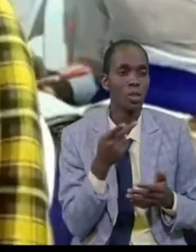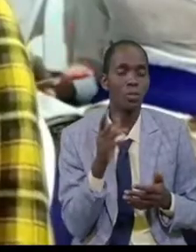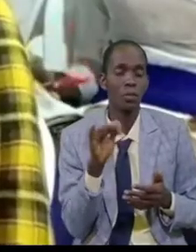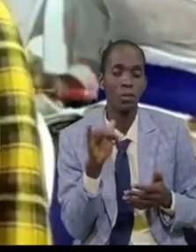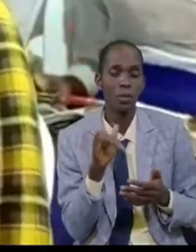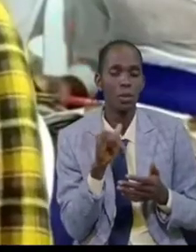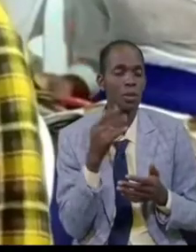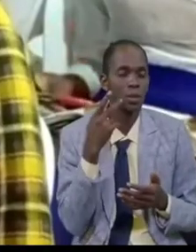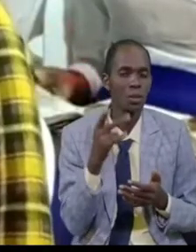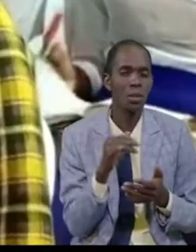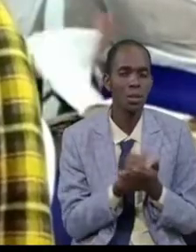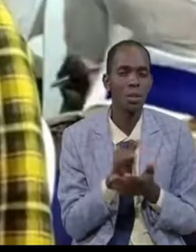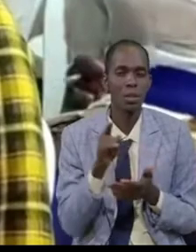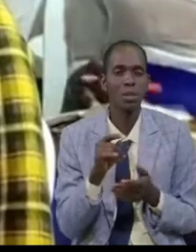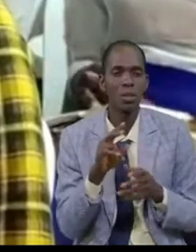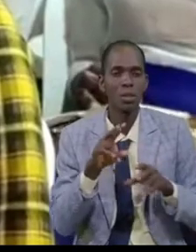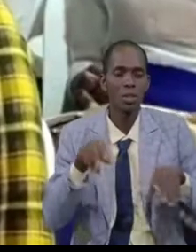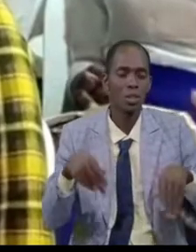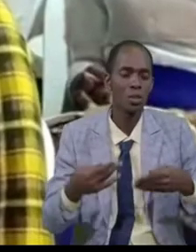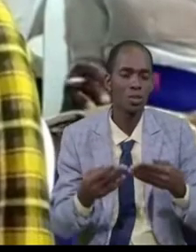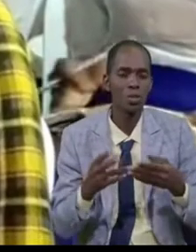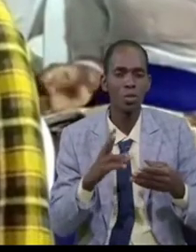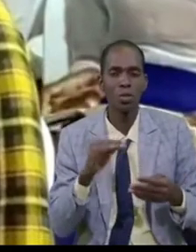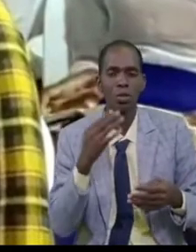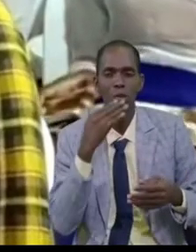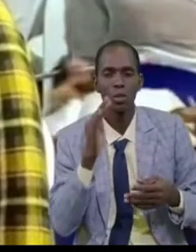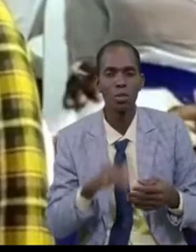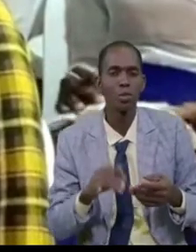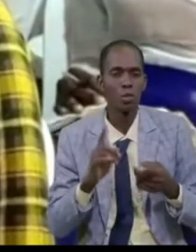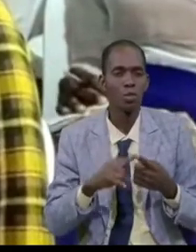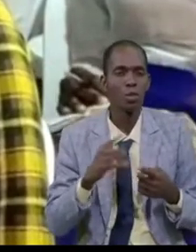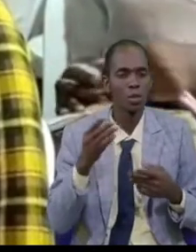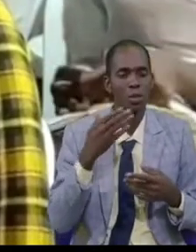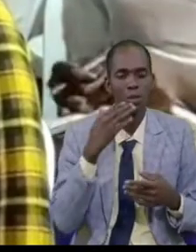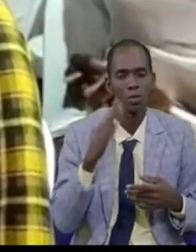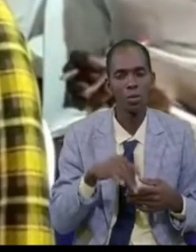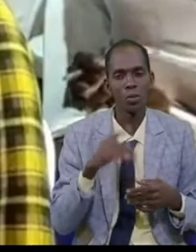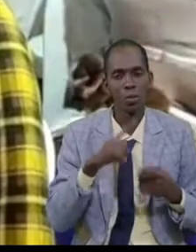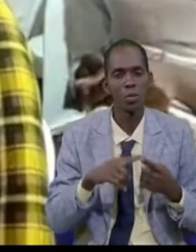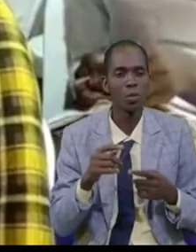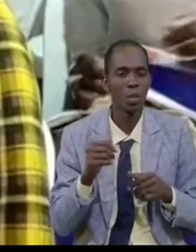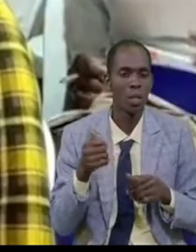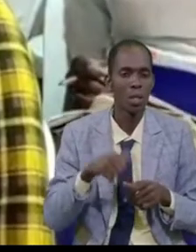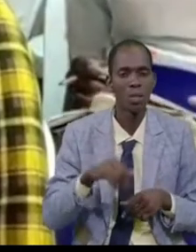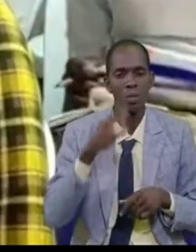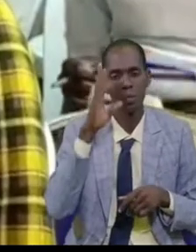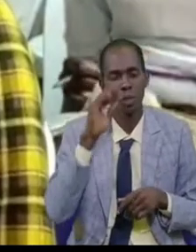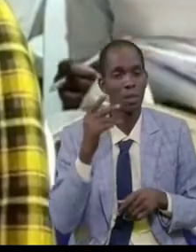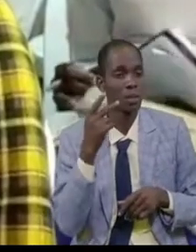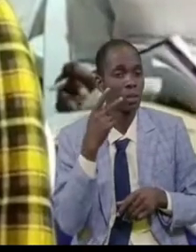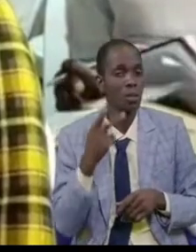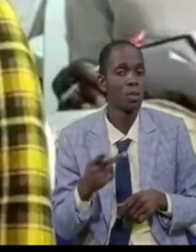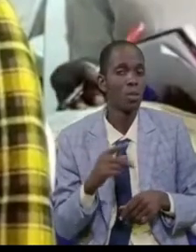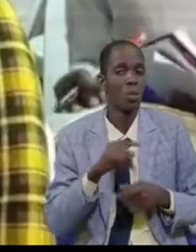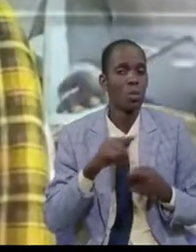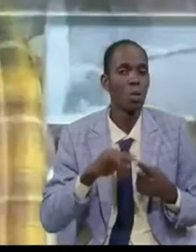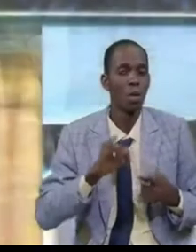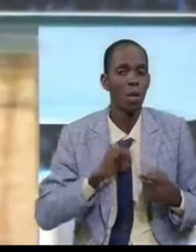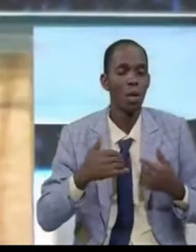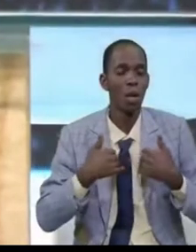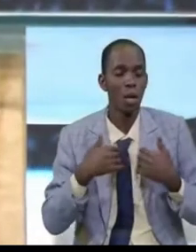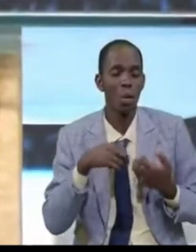unto any man. The other time I was feeble, this is the way he dealt with me, and I almost